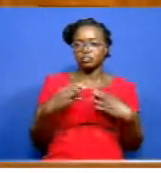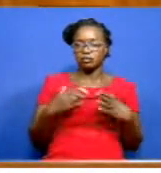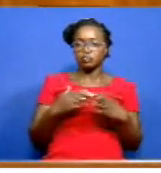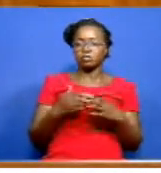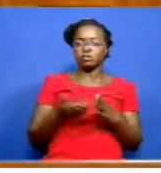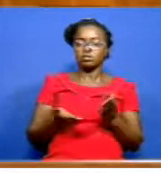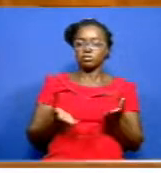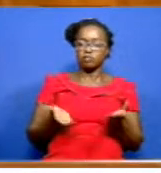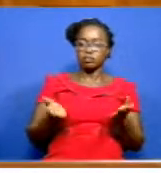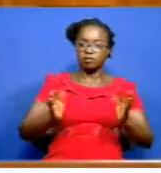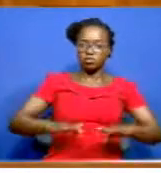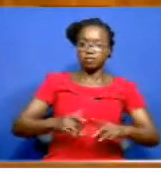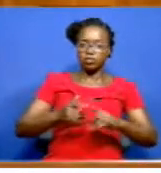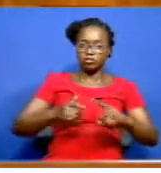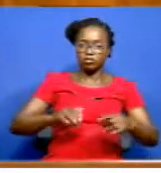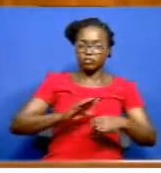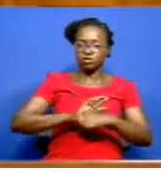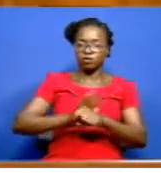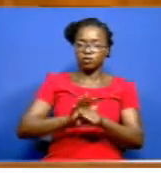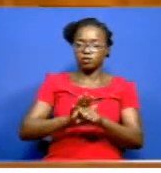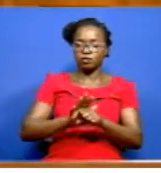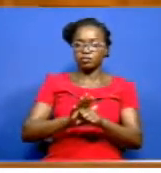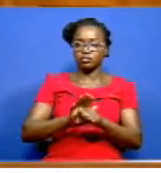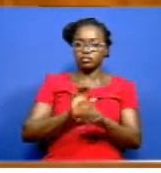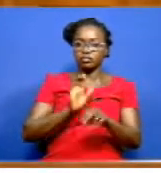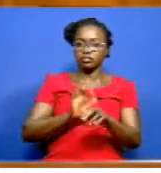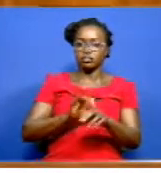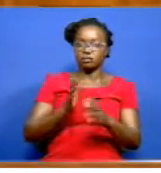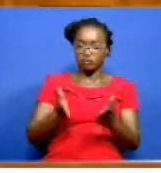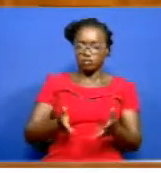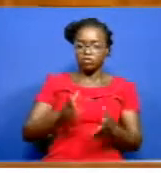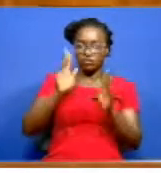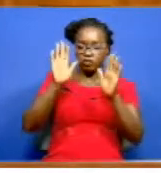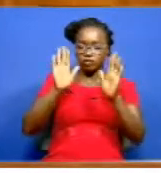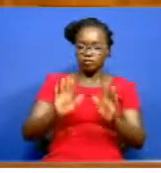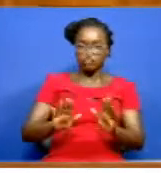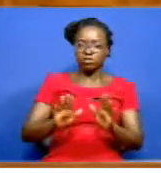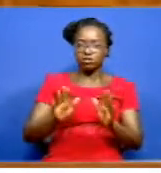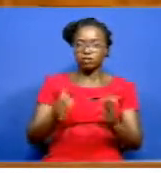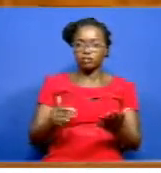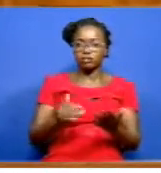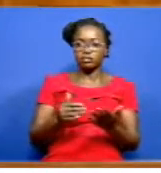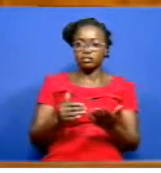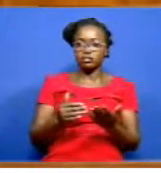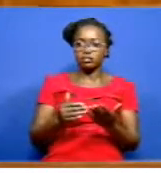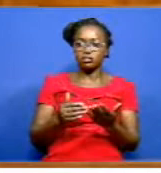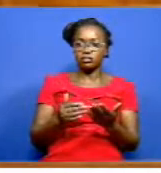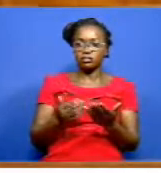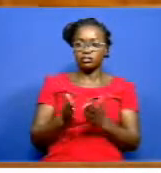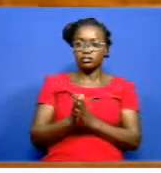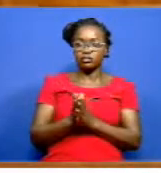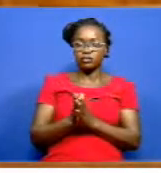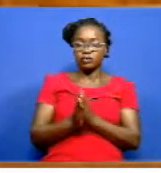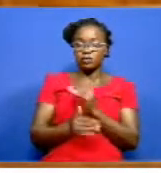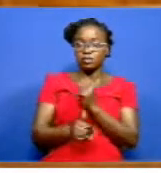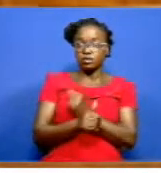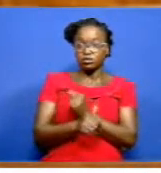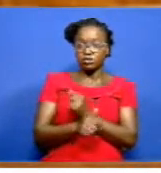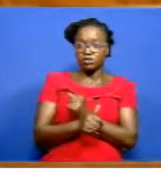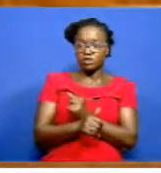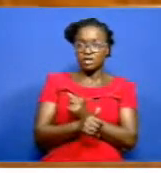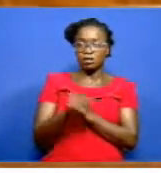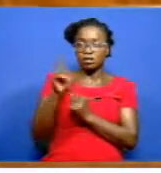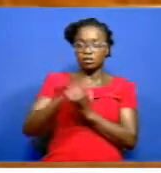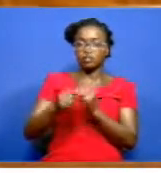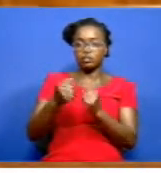effects of this pandemic. Here in Kisumu, the situation is of alarming proportions, and we must